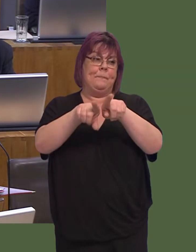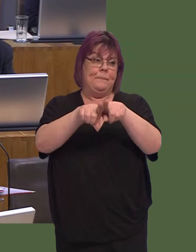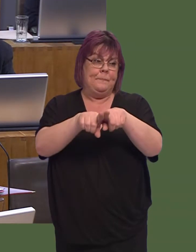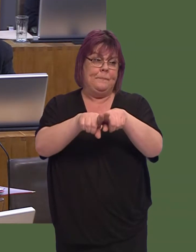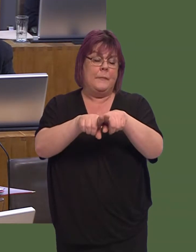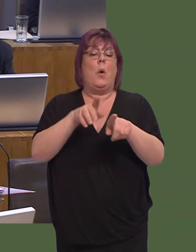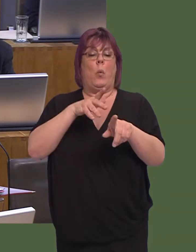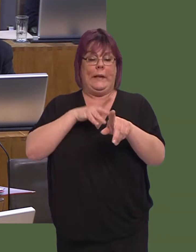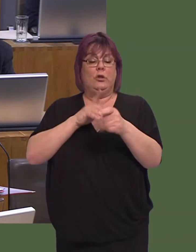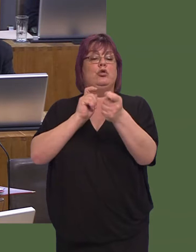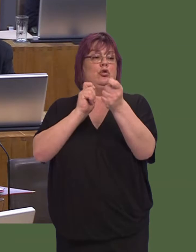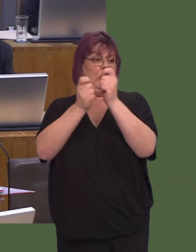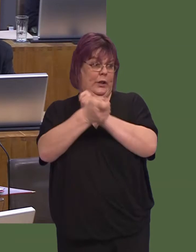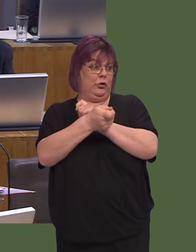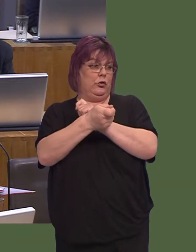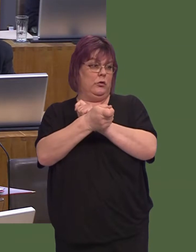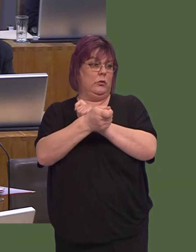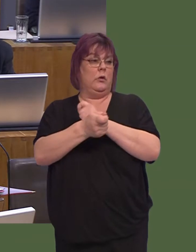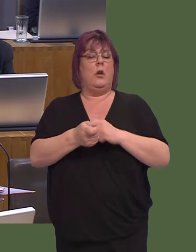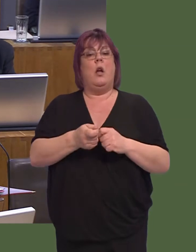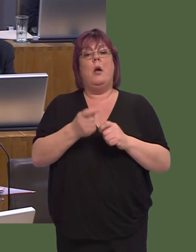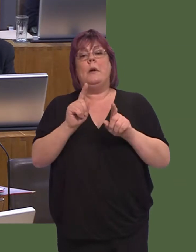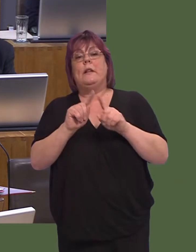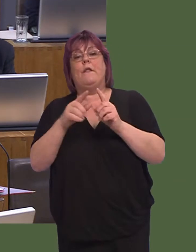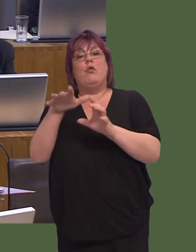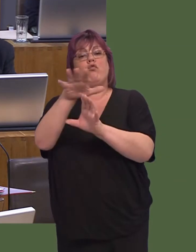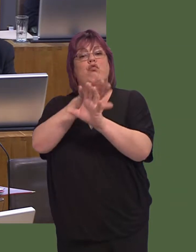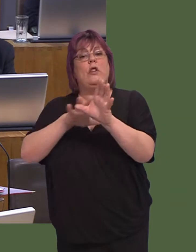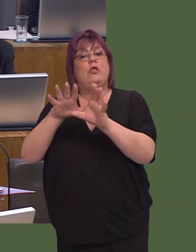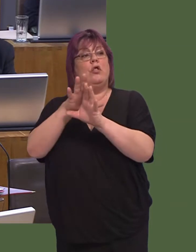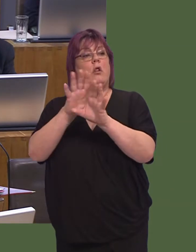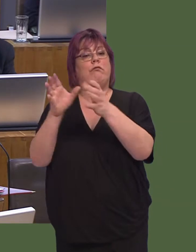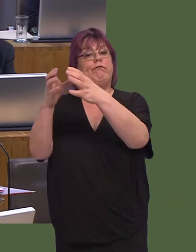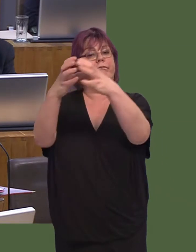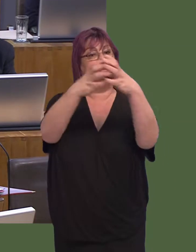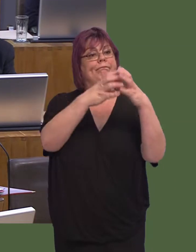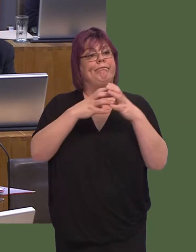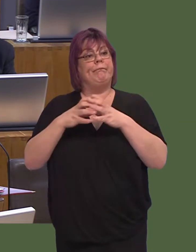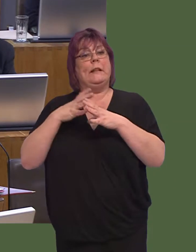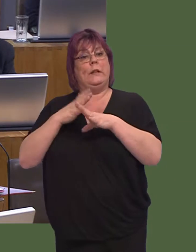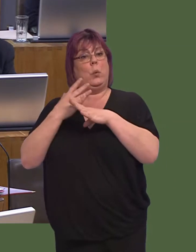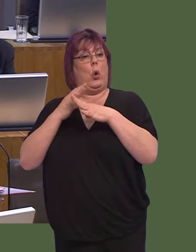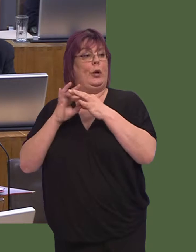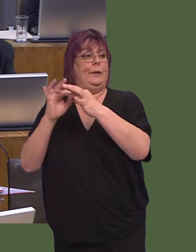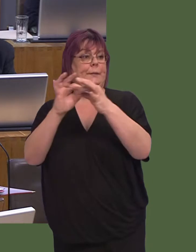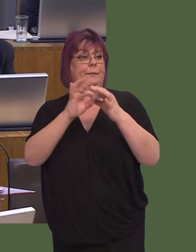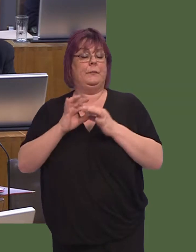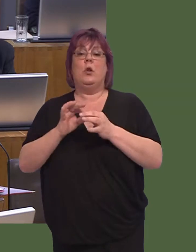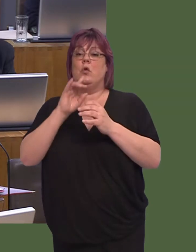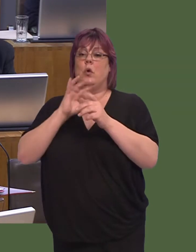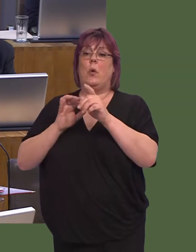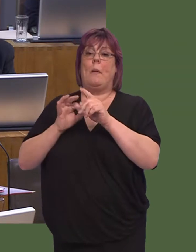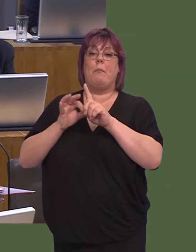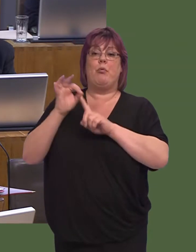secondly, it's vital to ensure that regional collaboration still happens. It will make a huge difference